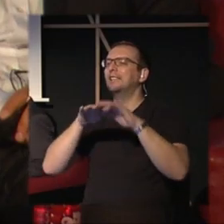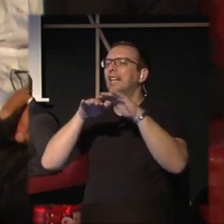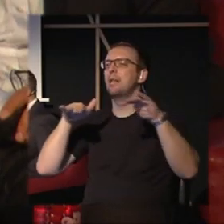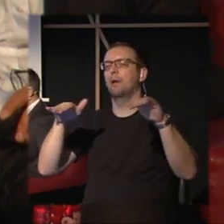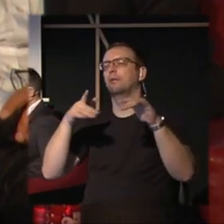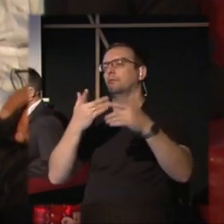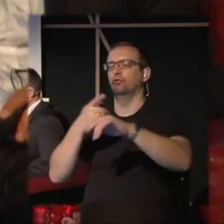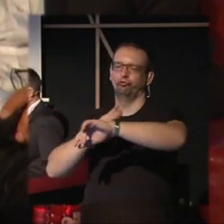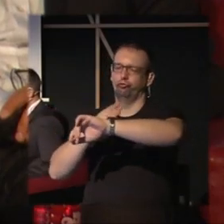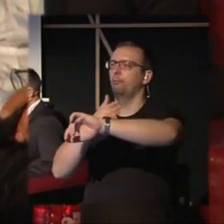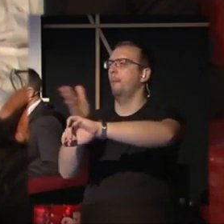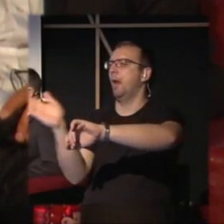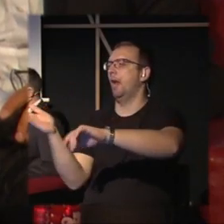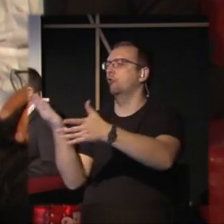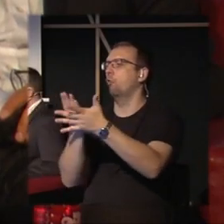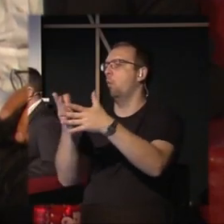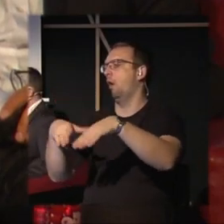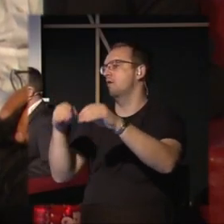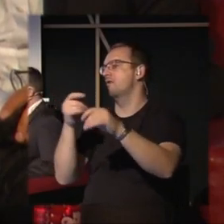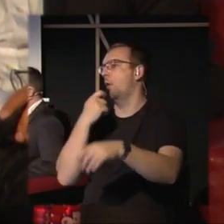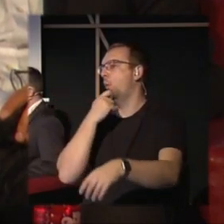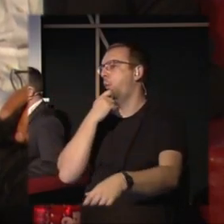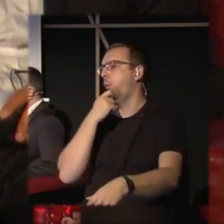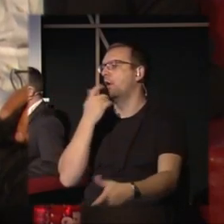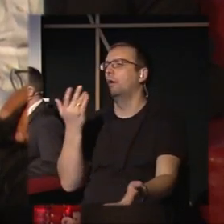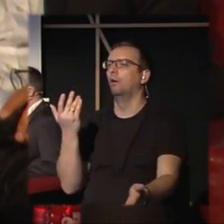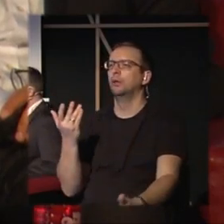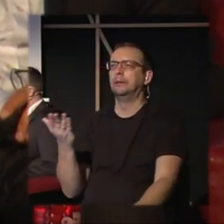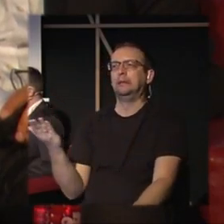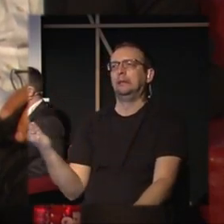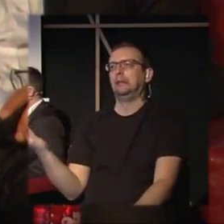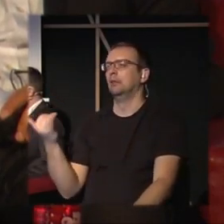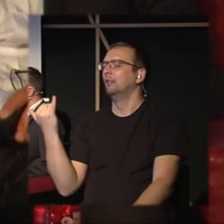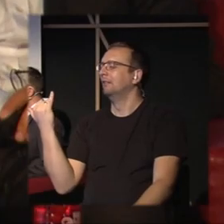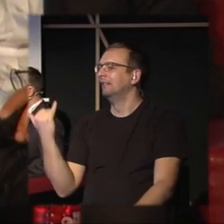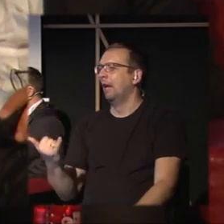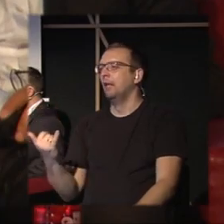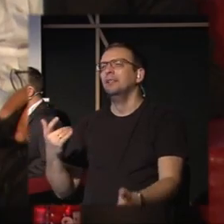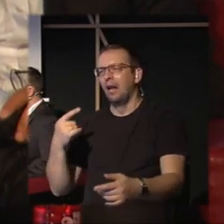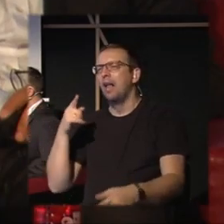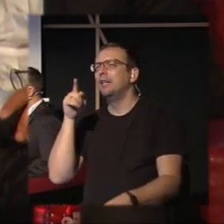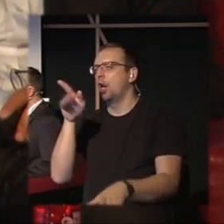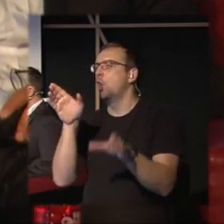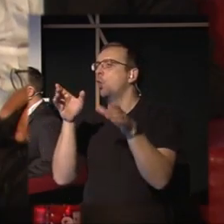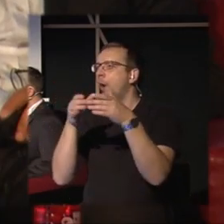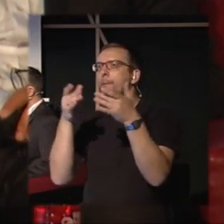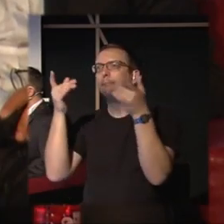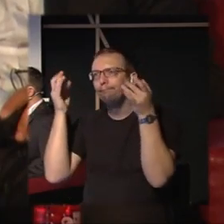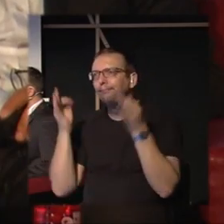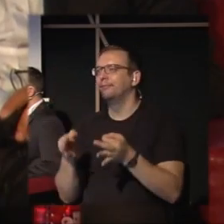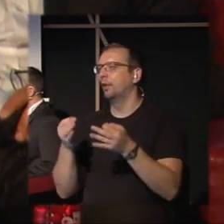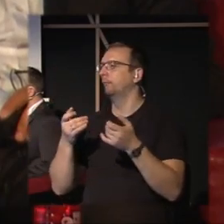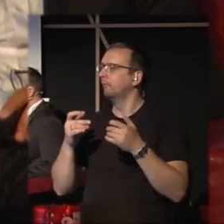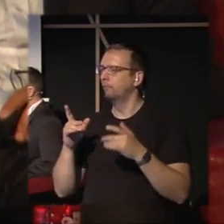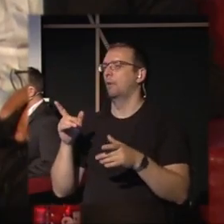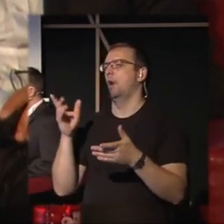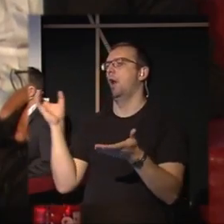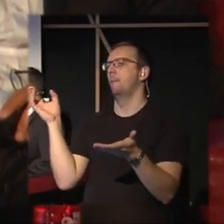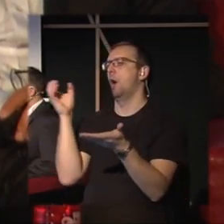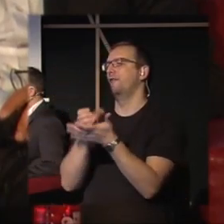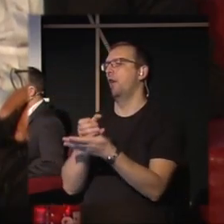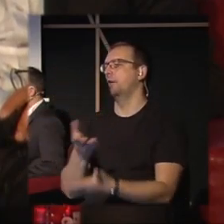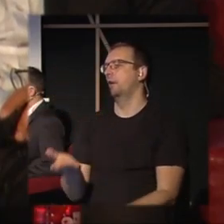heard that for now this club has a DAO and also had DAO trainings.